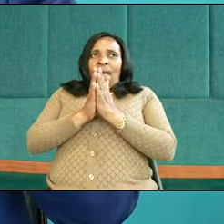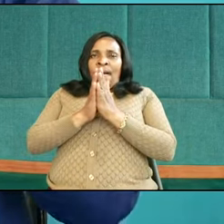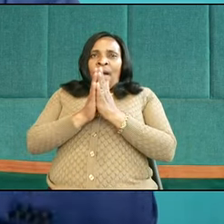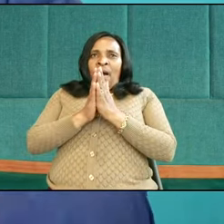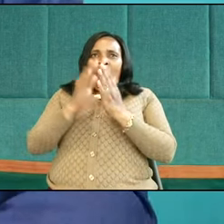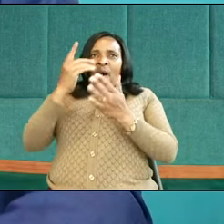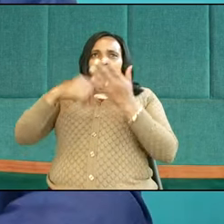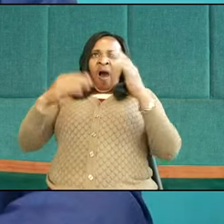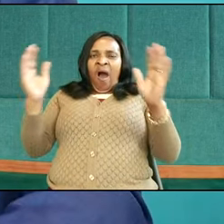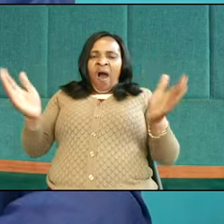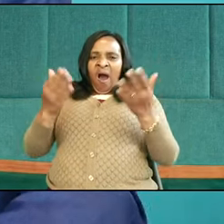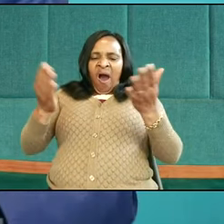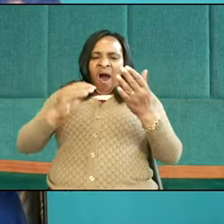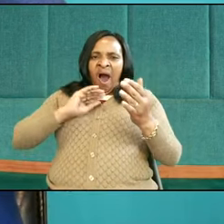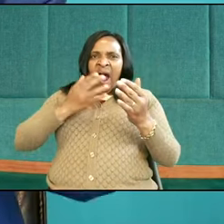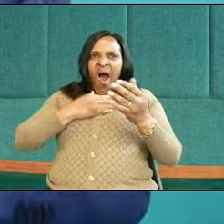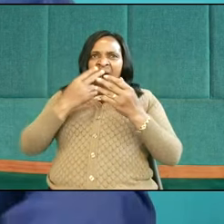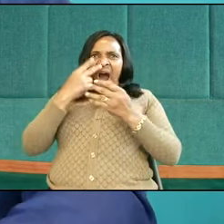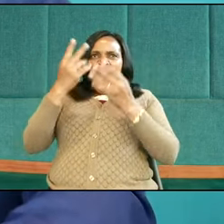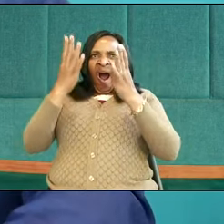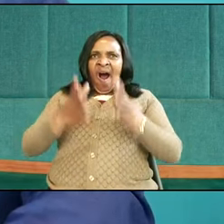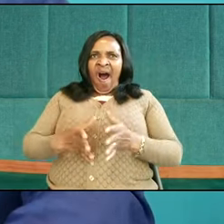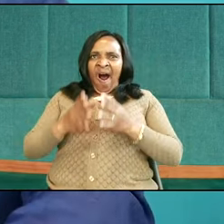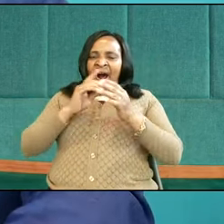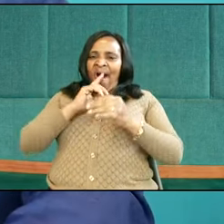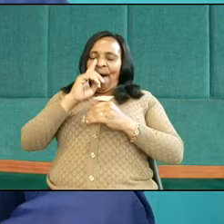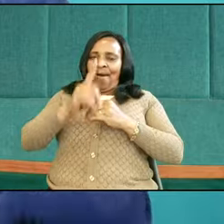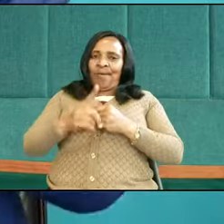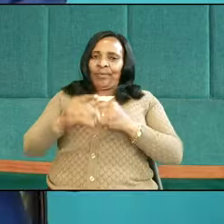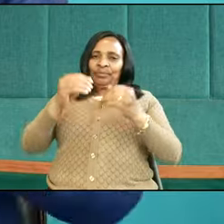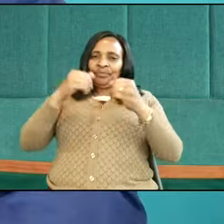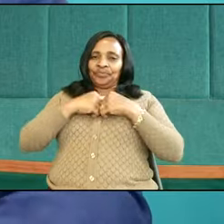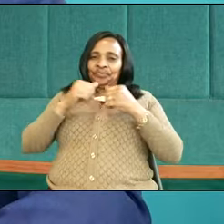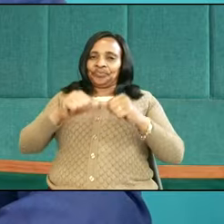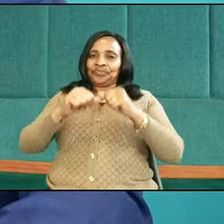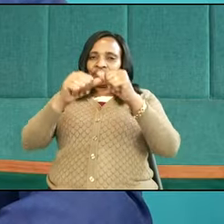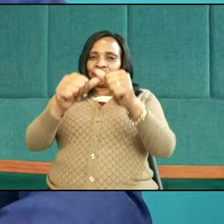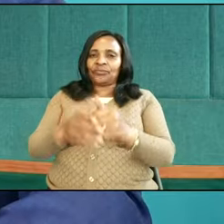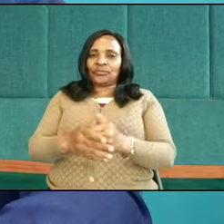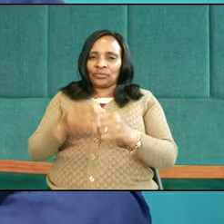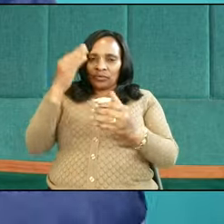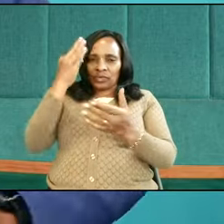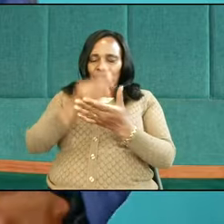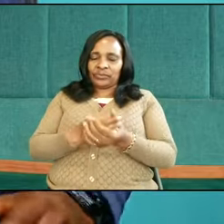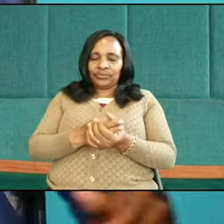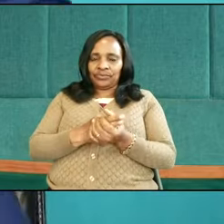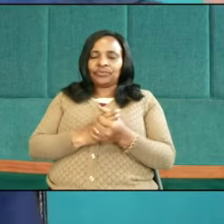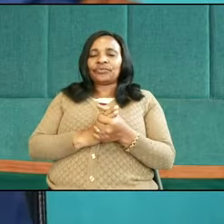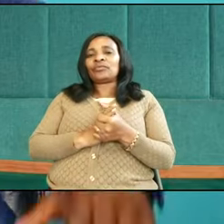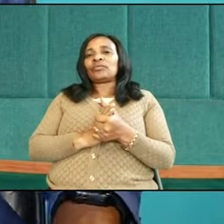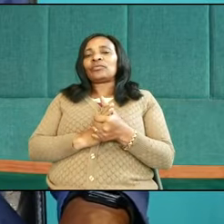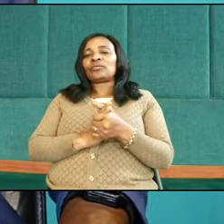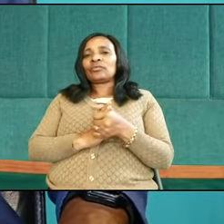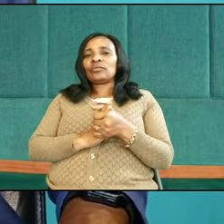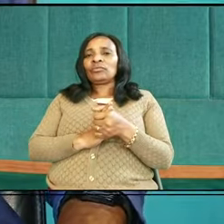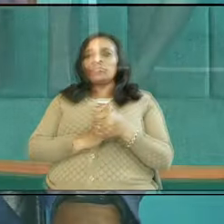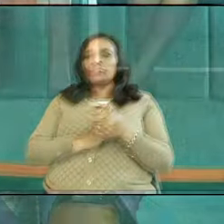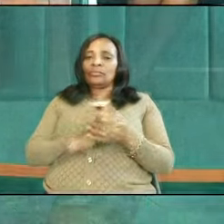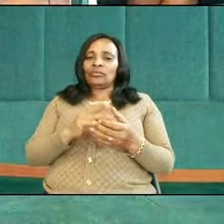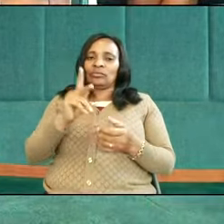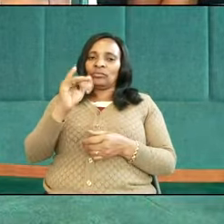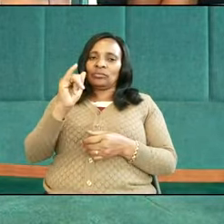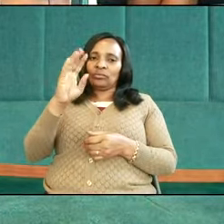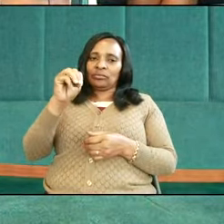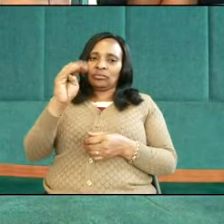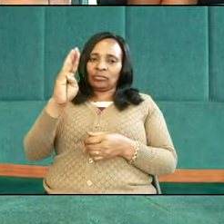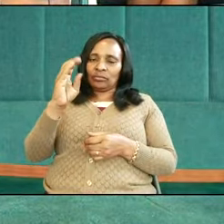And what can you encourage our viewer in order to continue in the faith? We'll start from here. Kimberly, go right